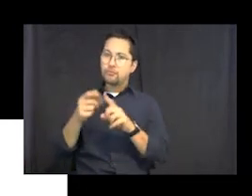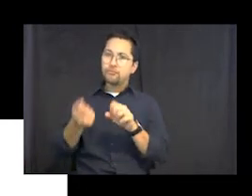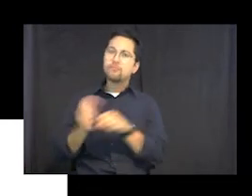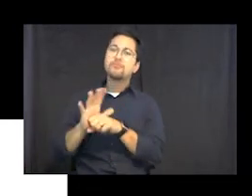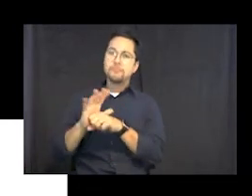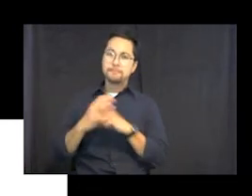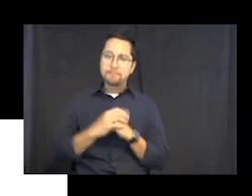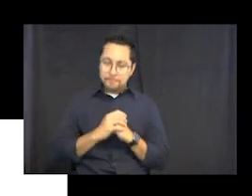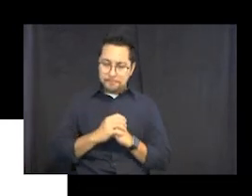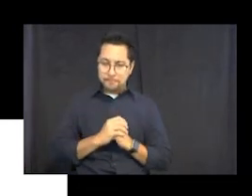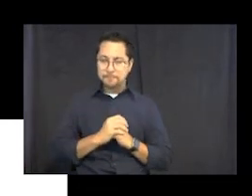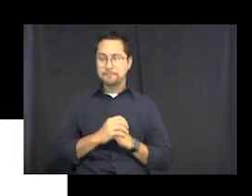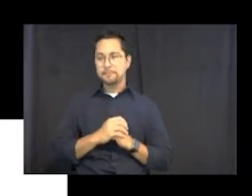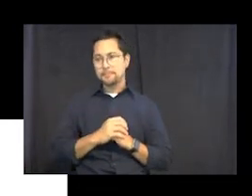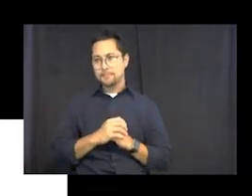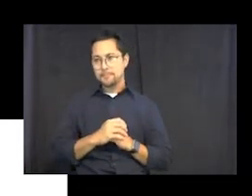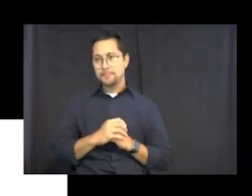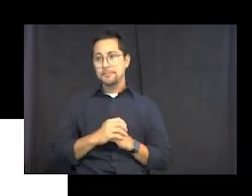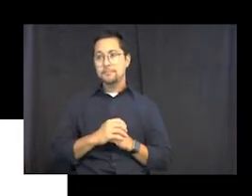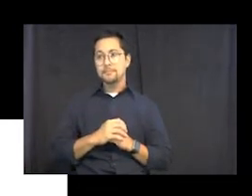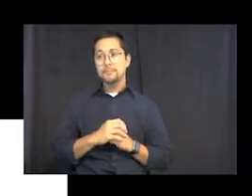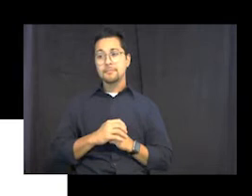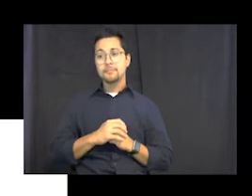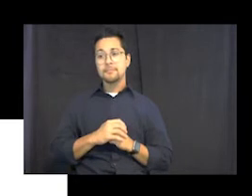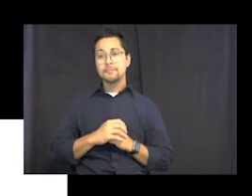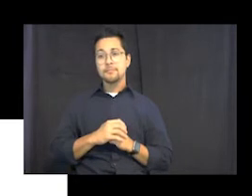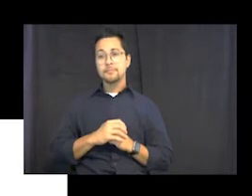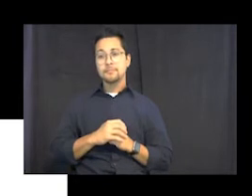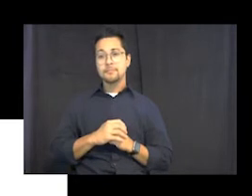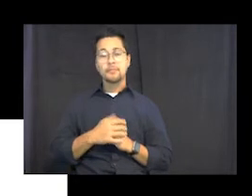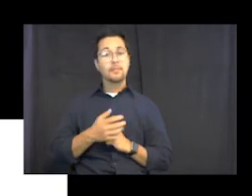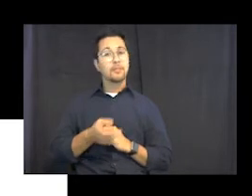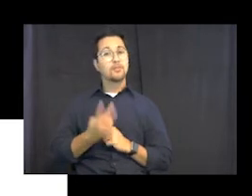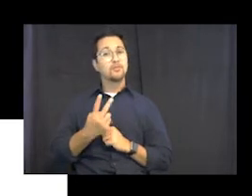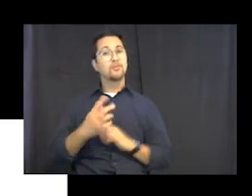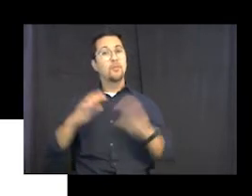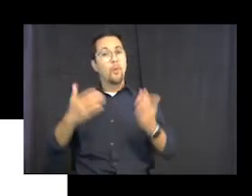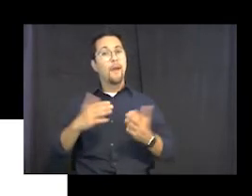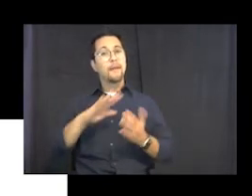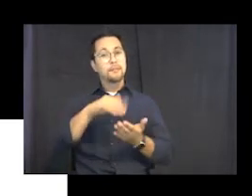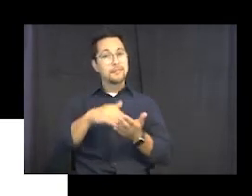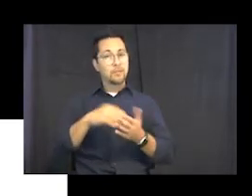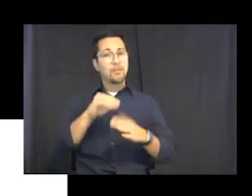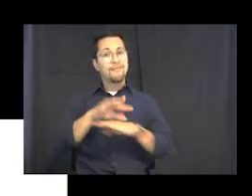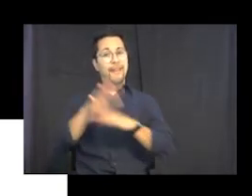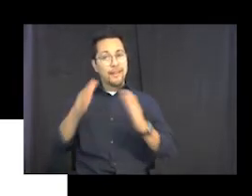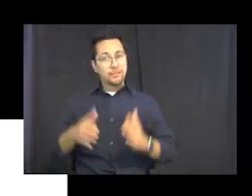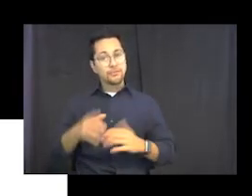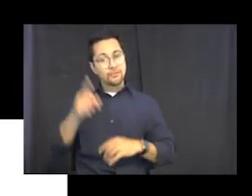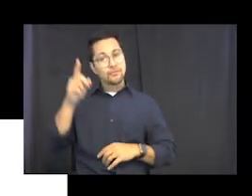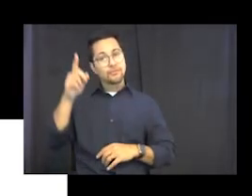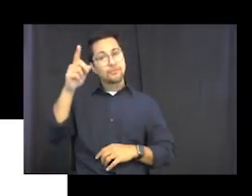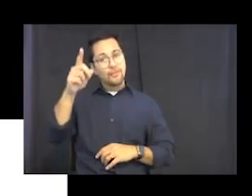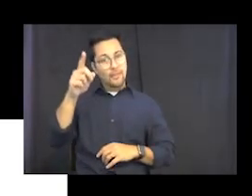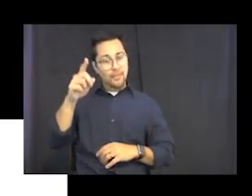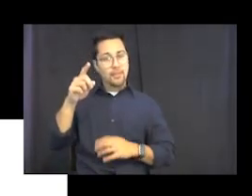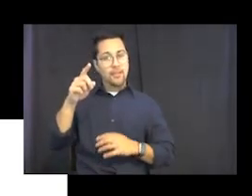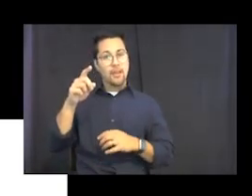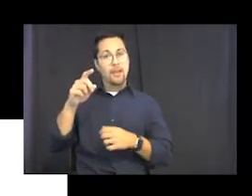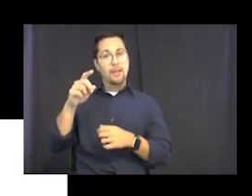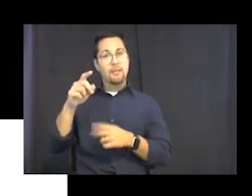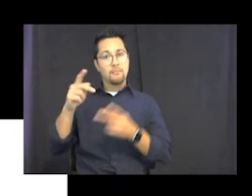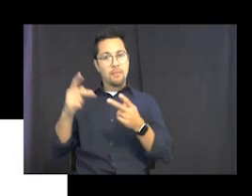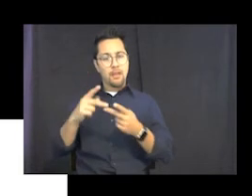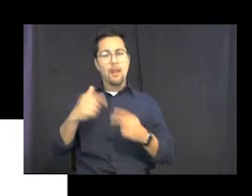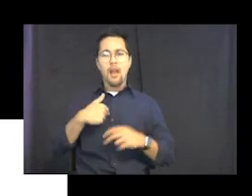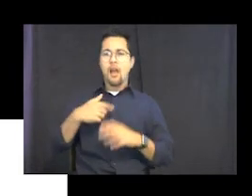times. And out of the two Welcome Center advisors that the Y has,